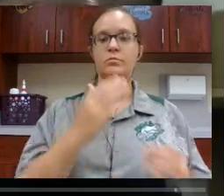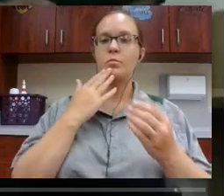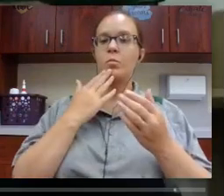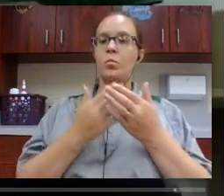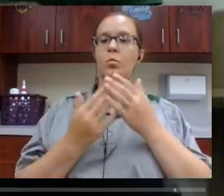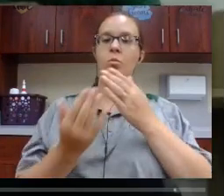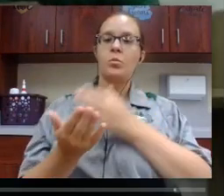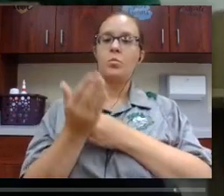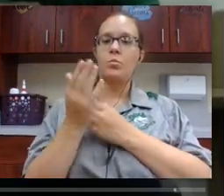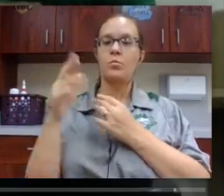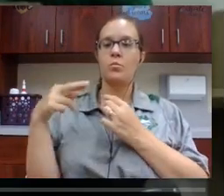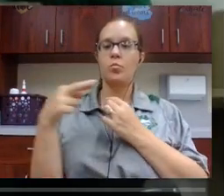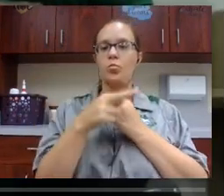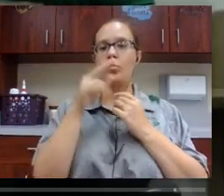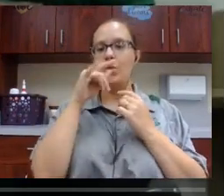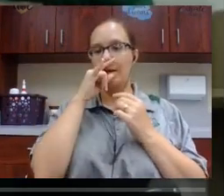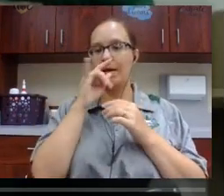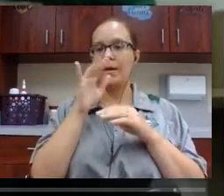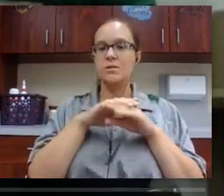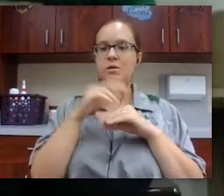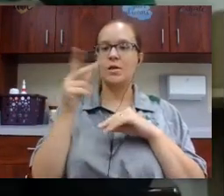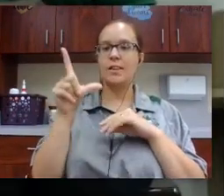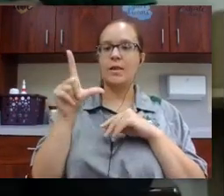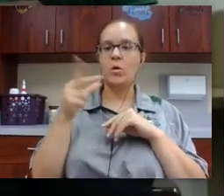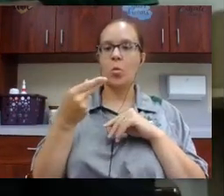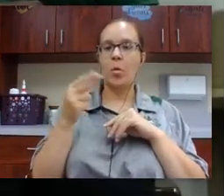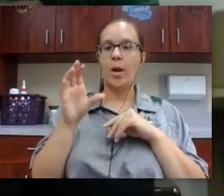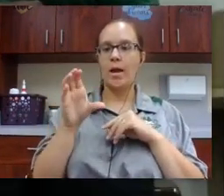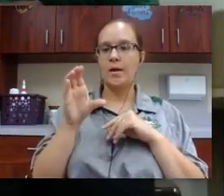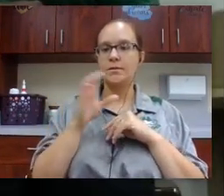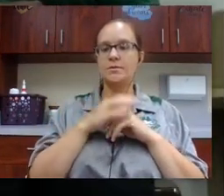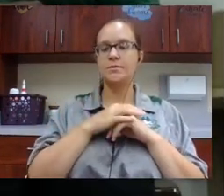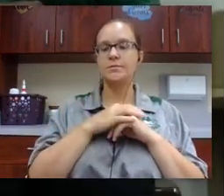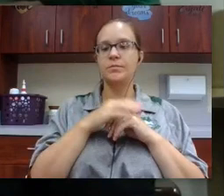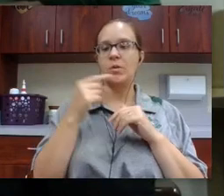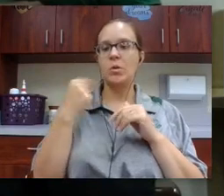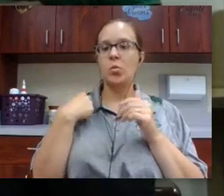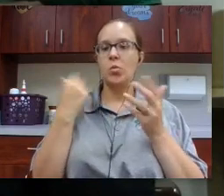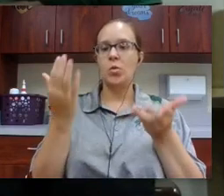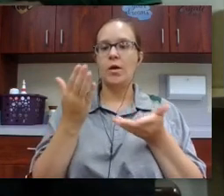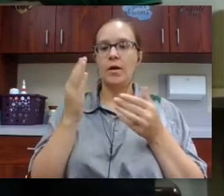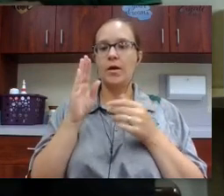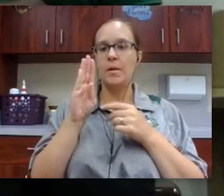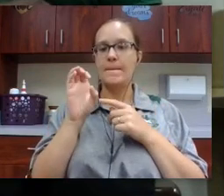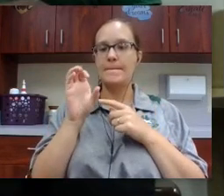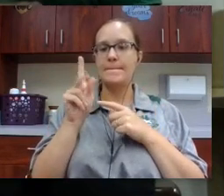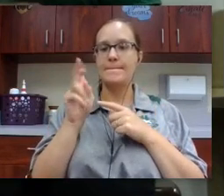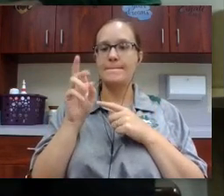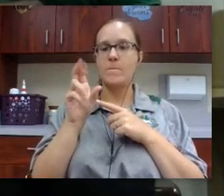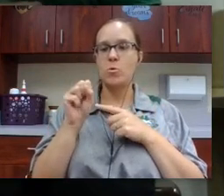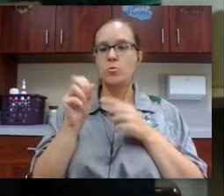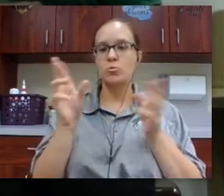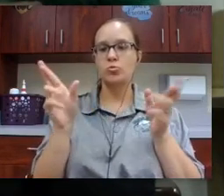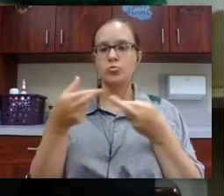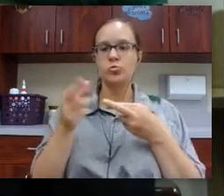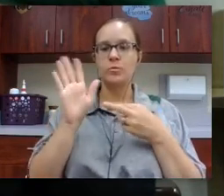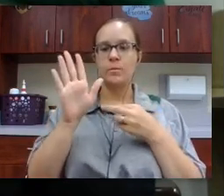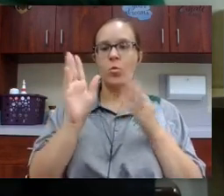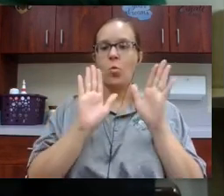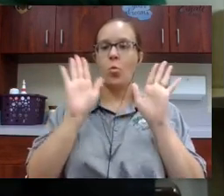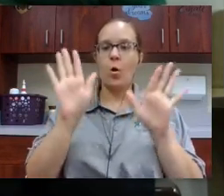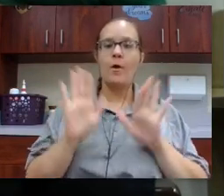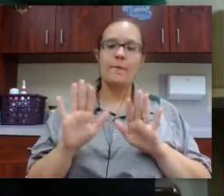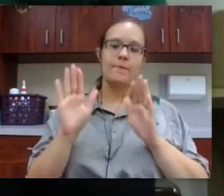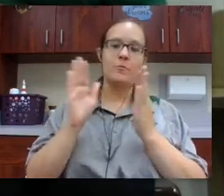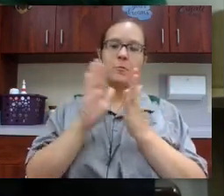Good morning, Ripple Scholars that are on Lee Home Connect. We are in Miss Becker's room in her wonderful